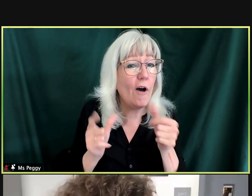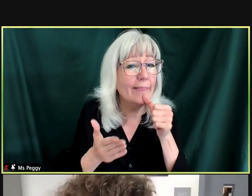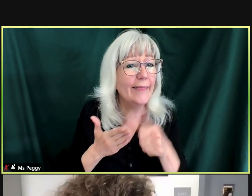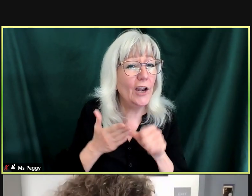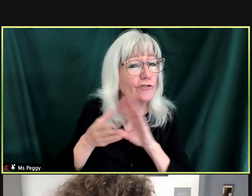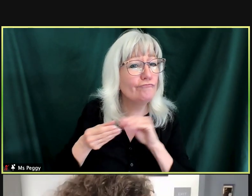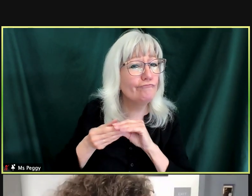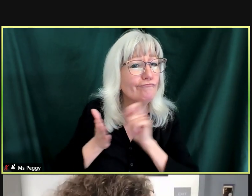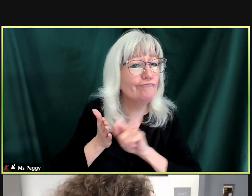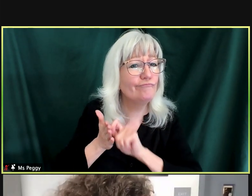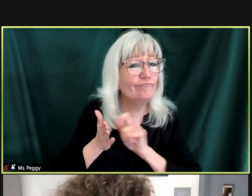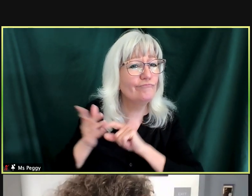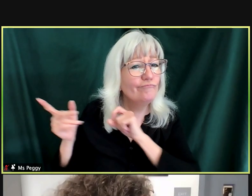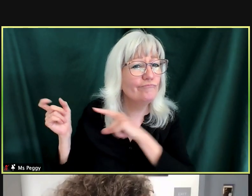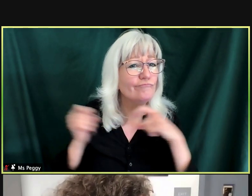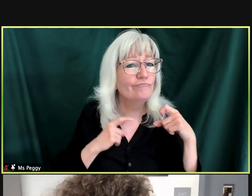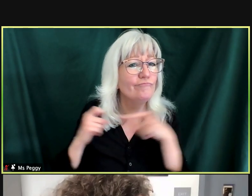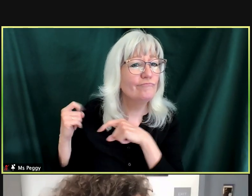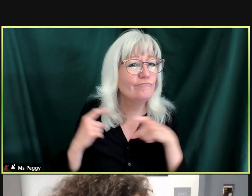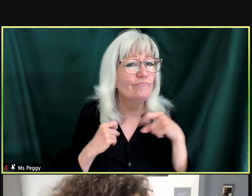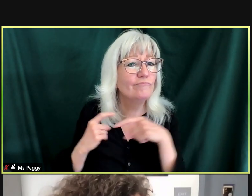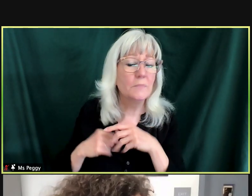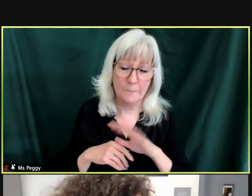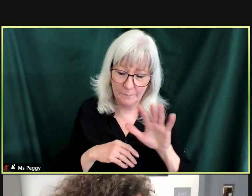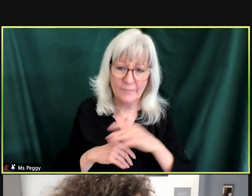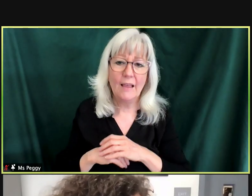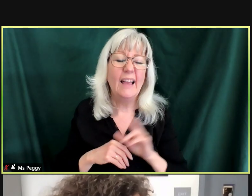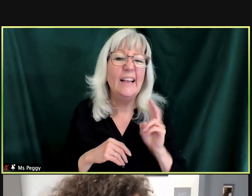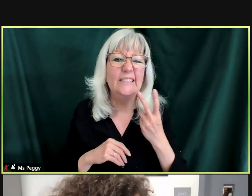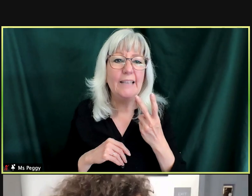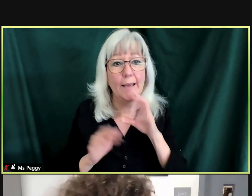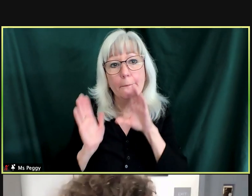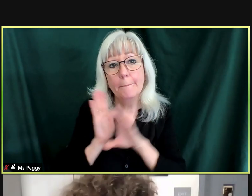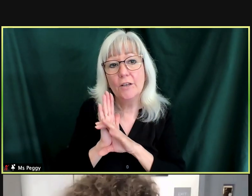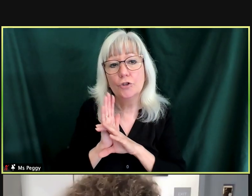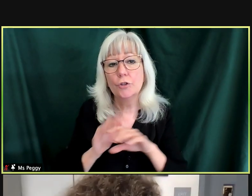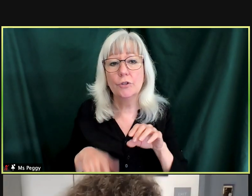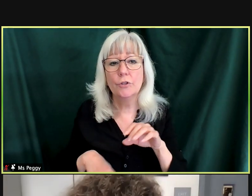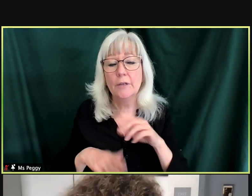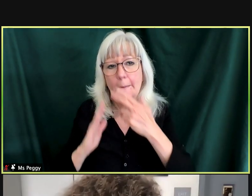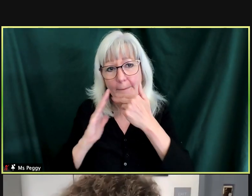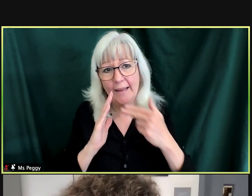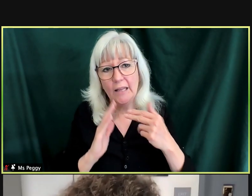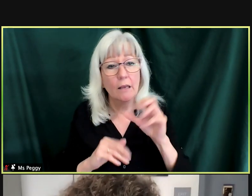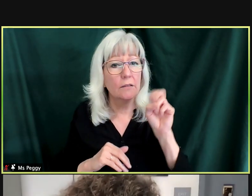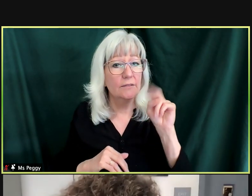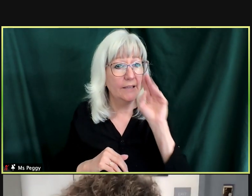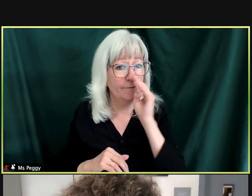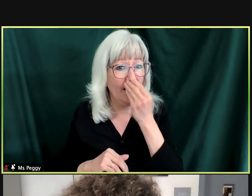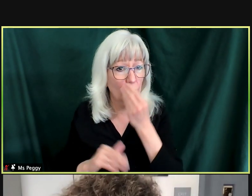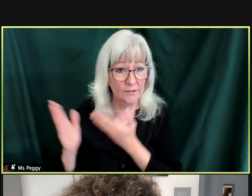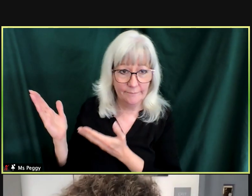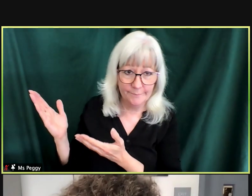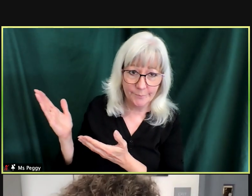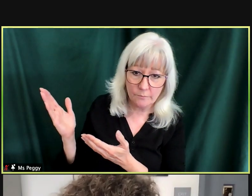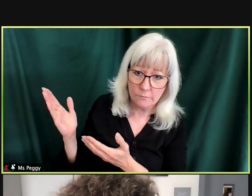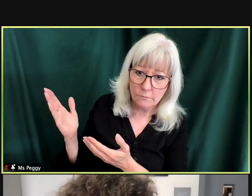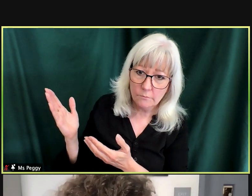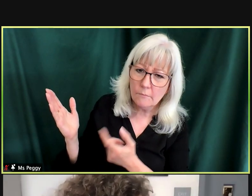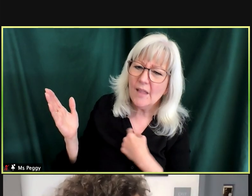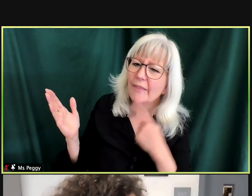And here's the second sunflower painting. I think it was this